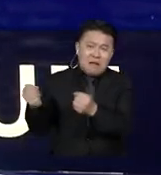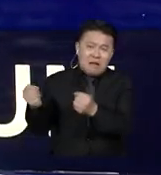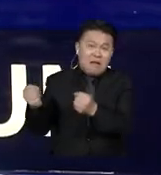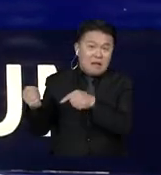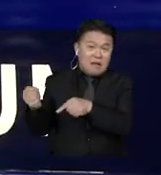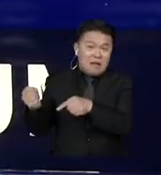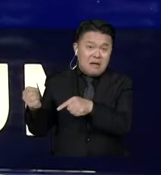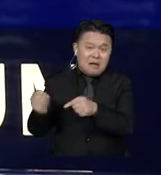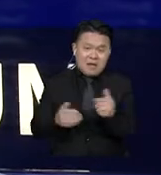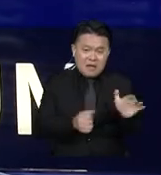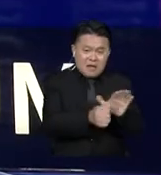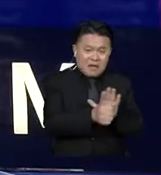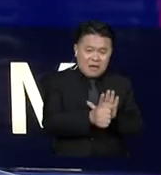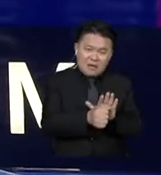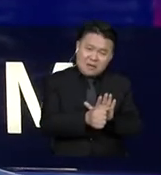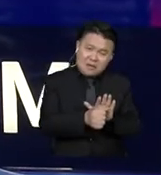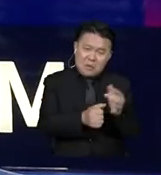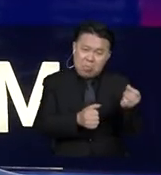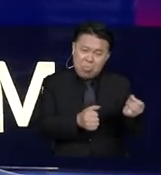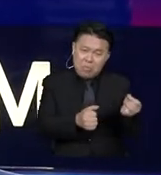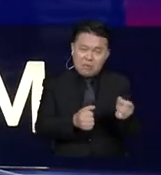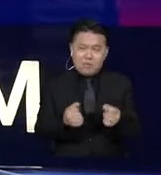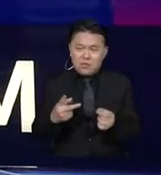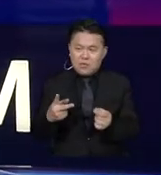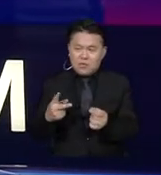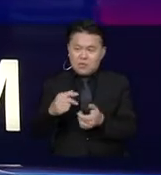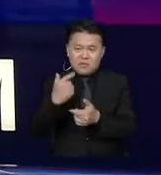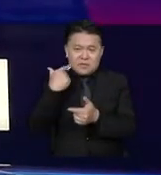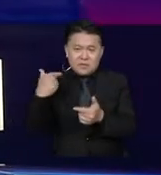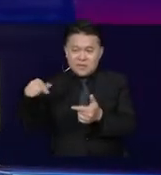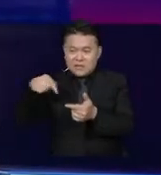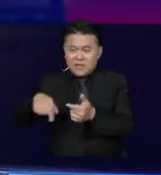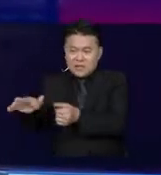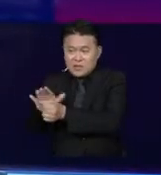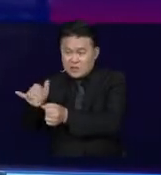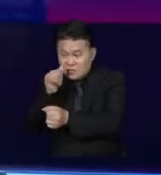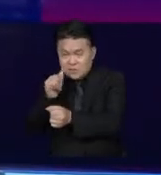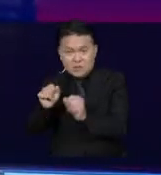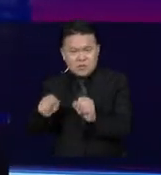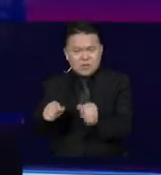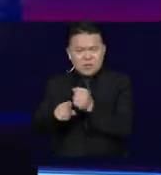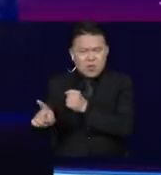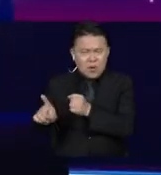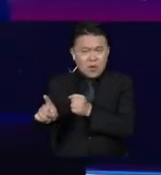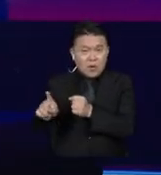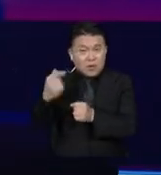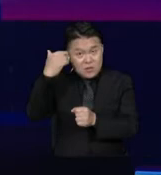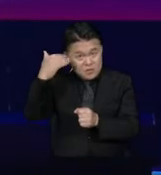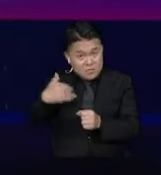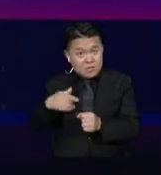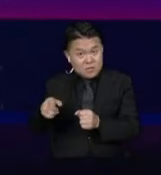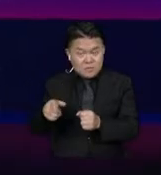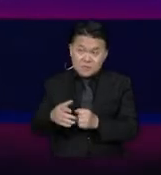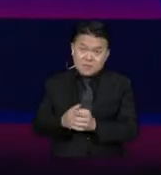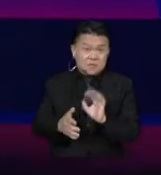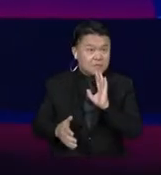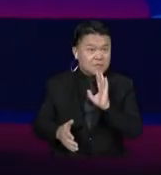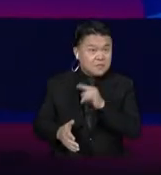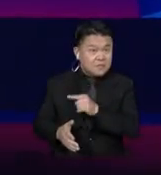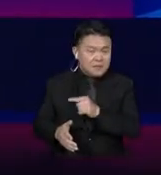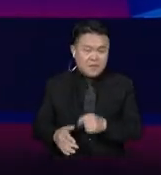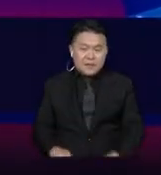own species. And so there are still wolves in the wild, thankfully. And wolves have taught us what's special about